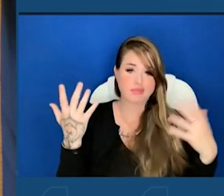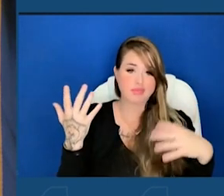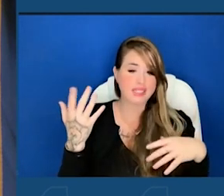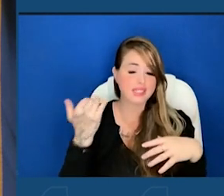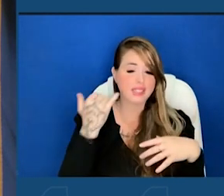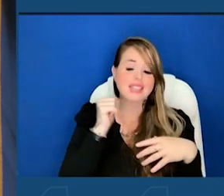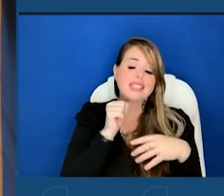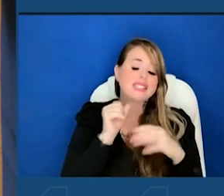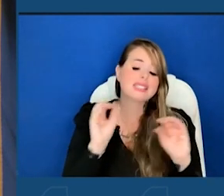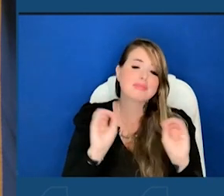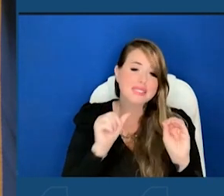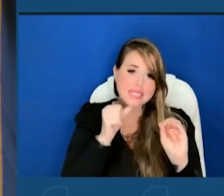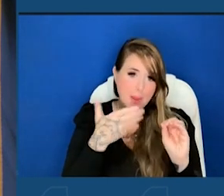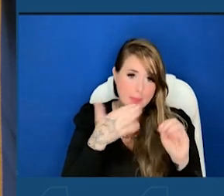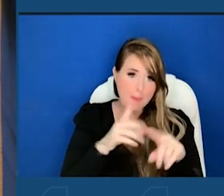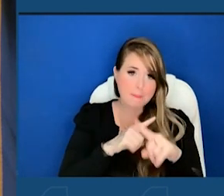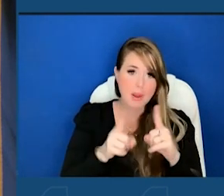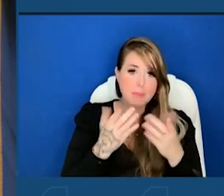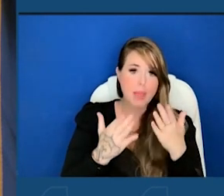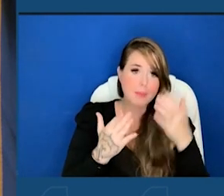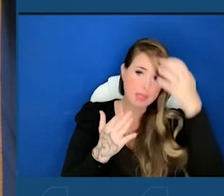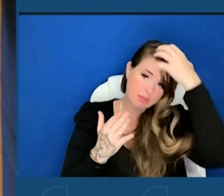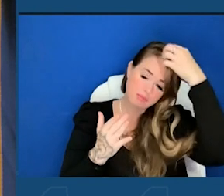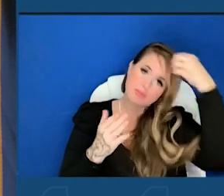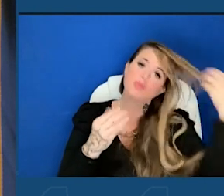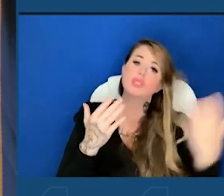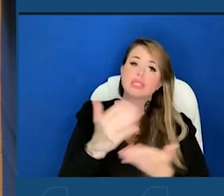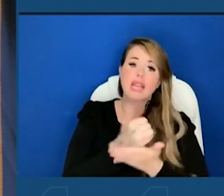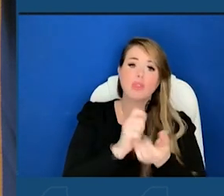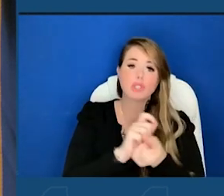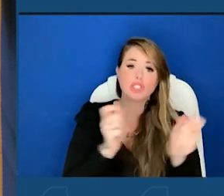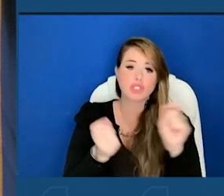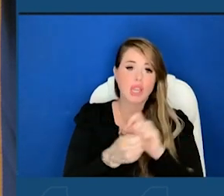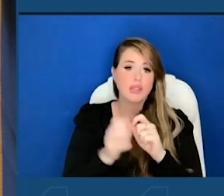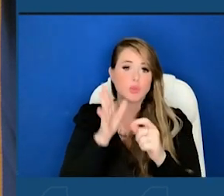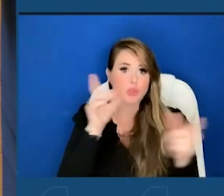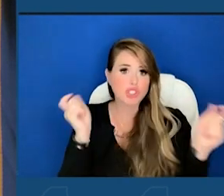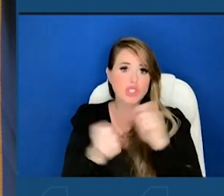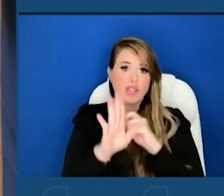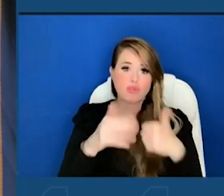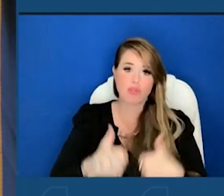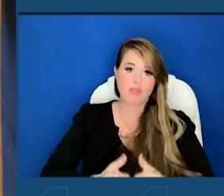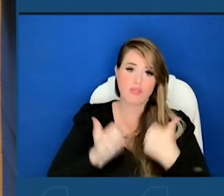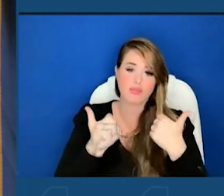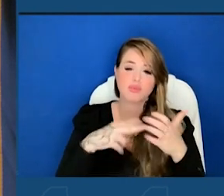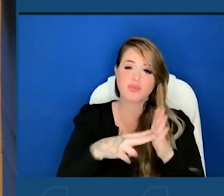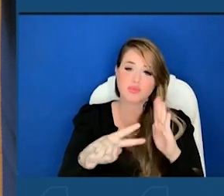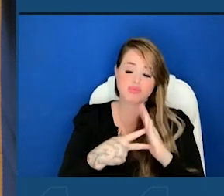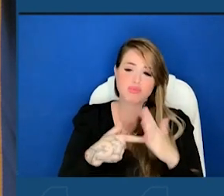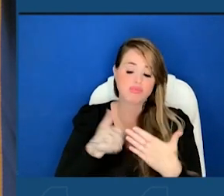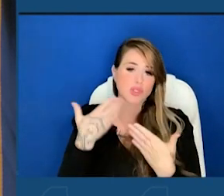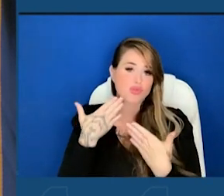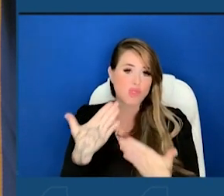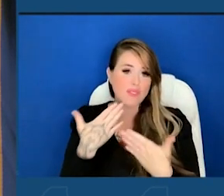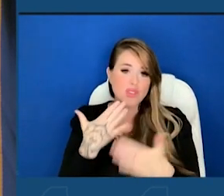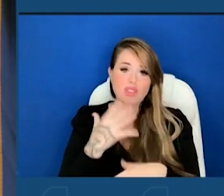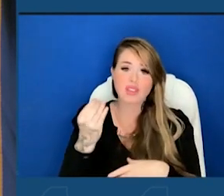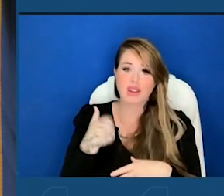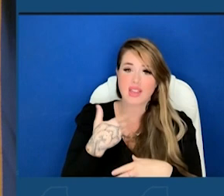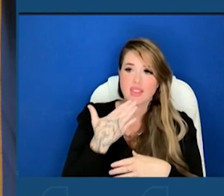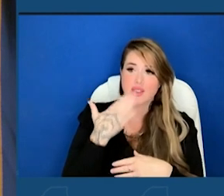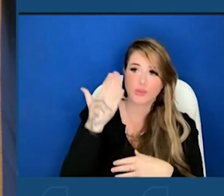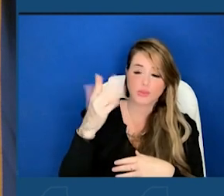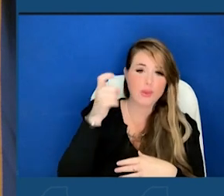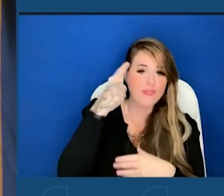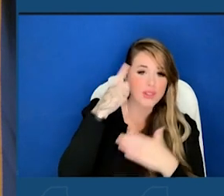with that, but a slight salary change can change your life. So I am grateful, and I thank you, Governor,